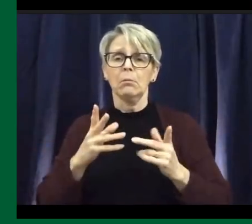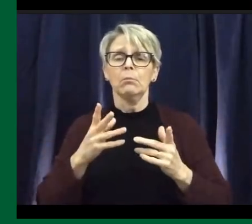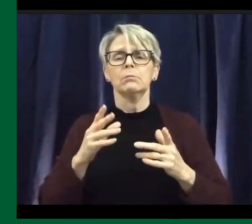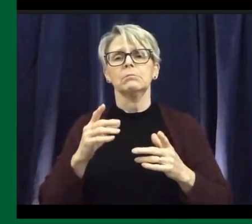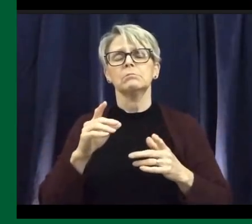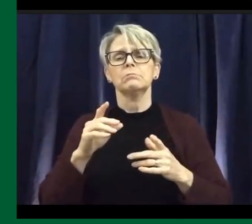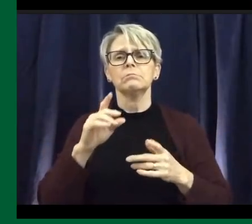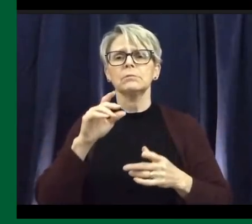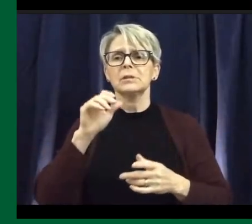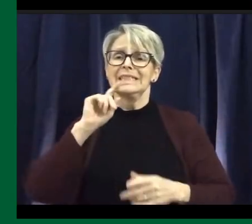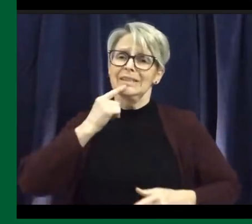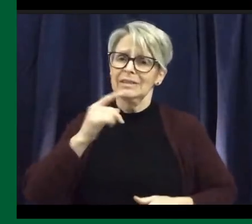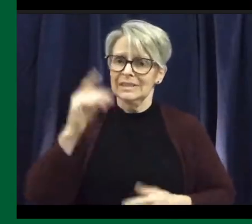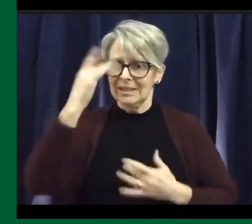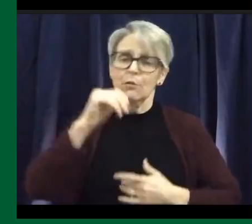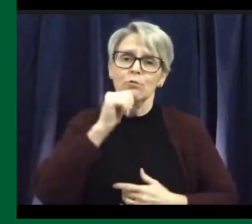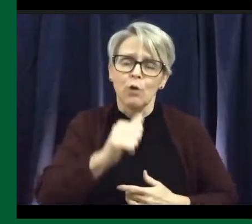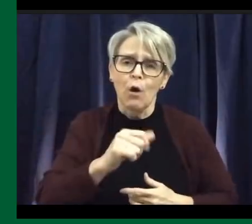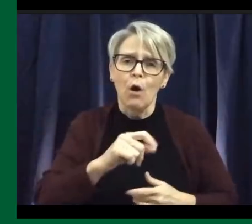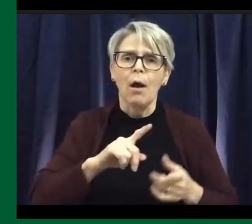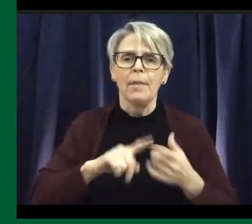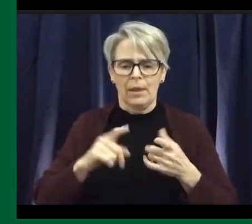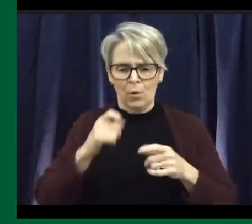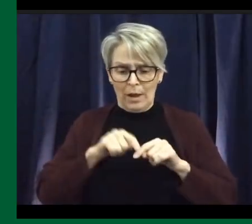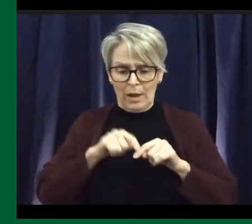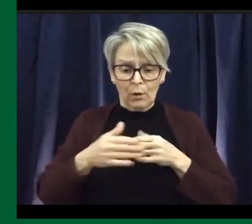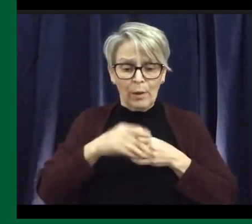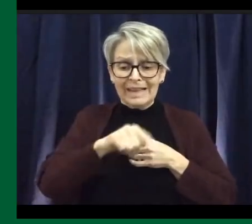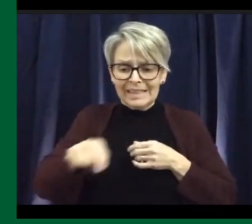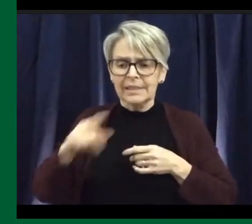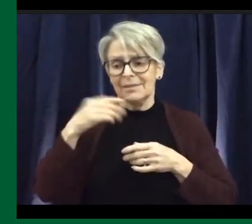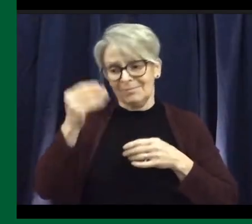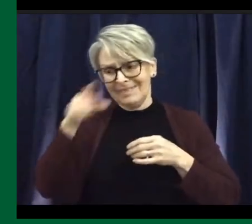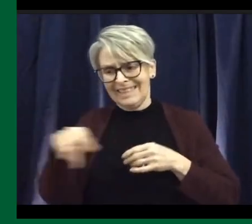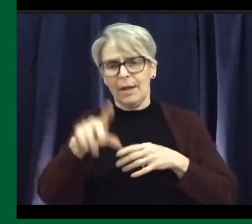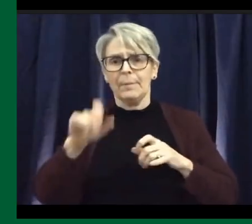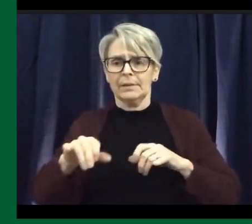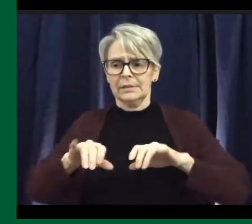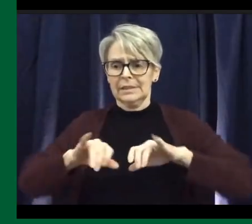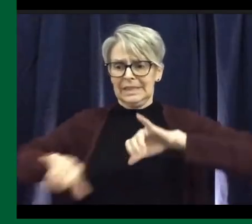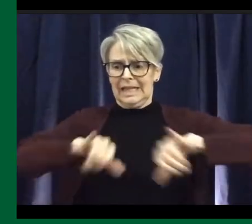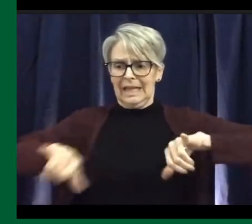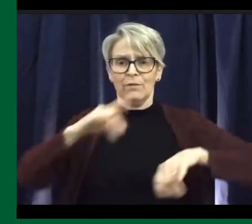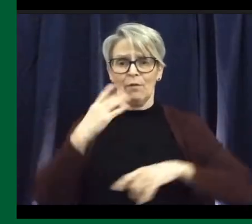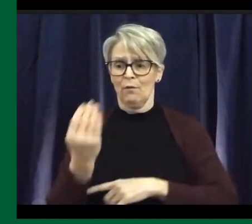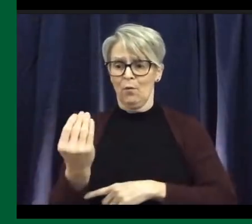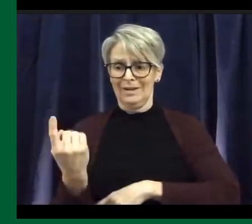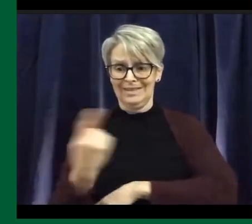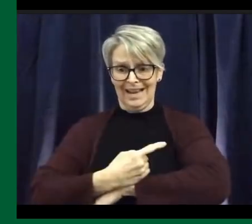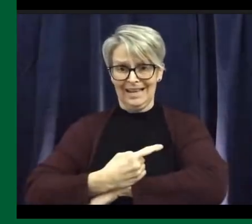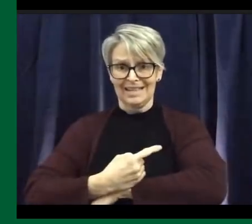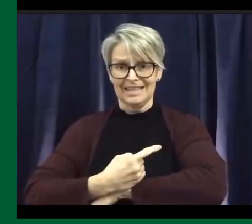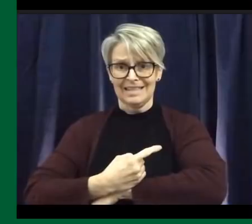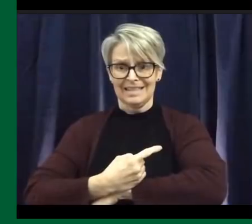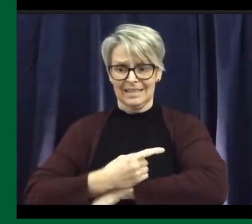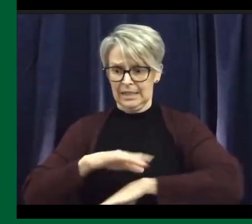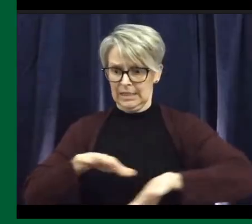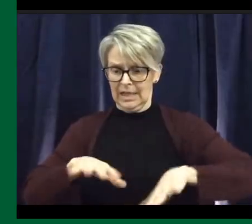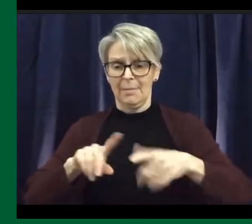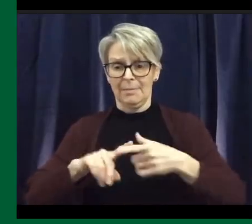immediately notify our close contacts so they can isolate for 14 days. And that really is essential to break chains of